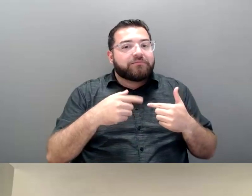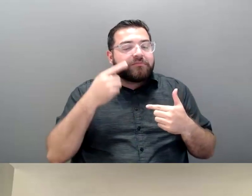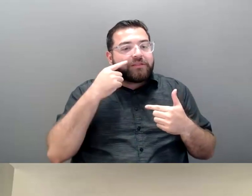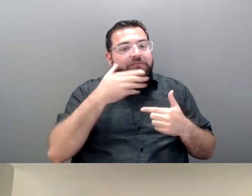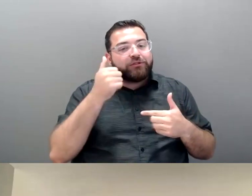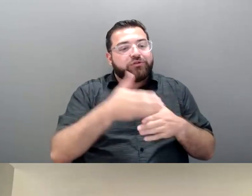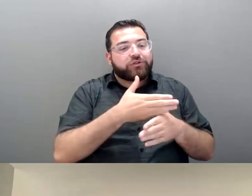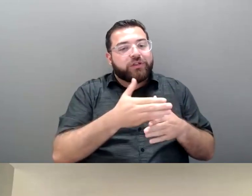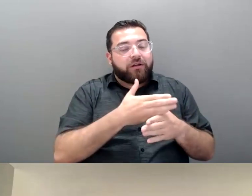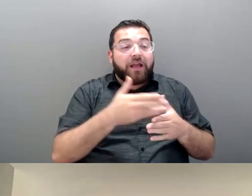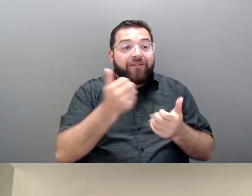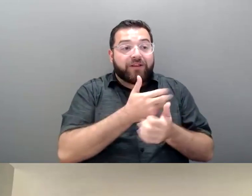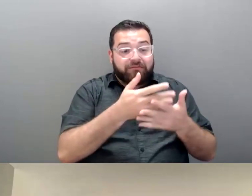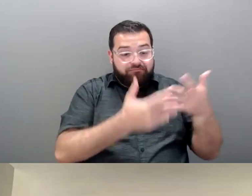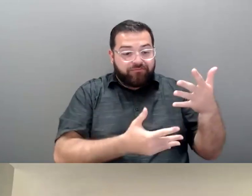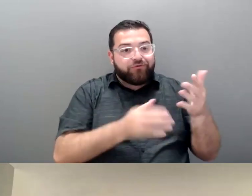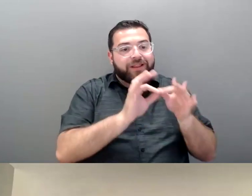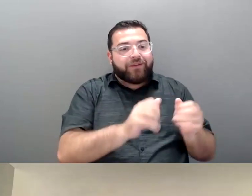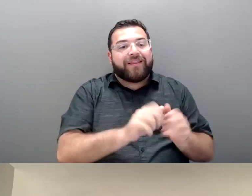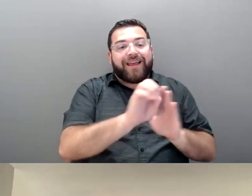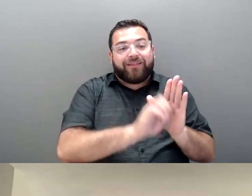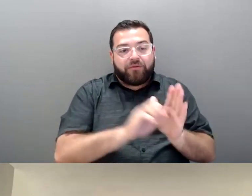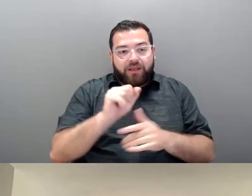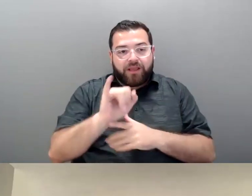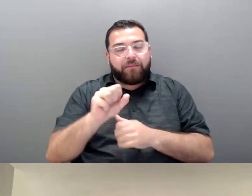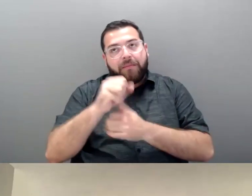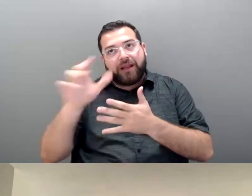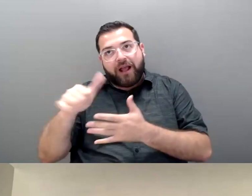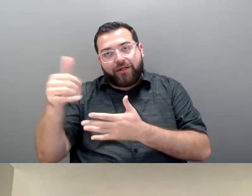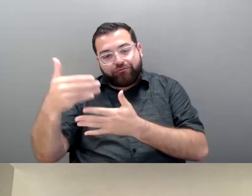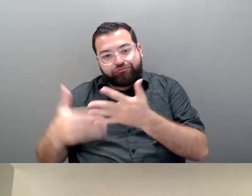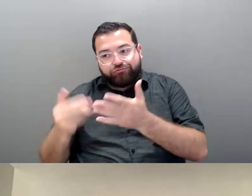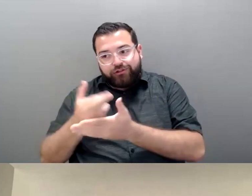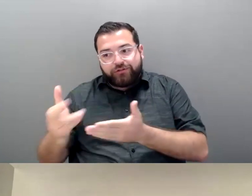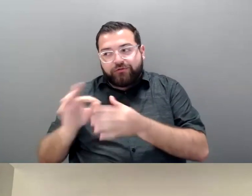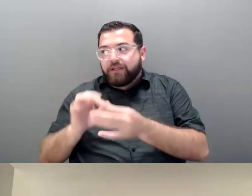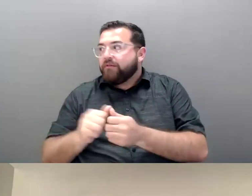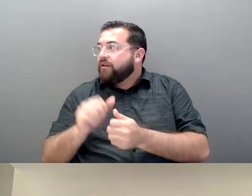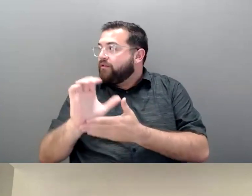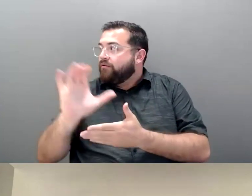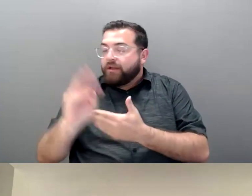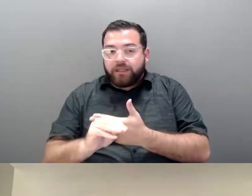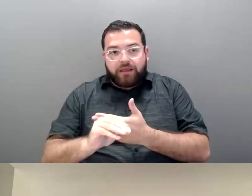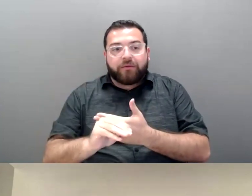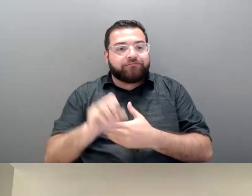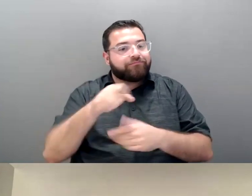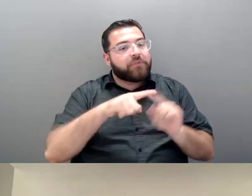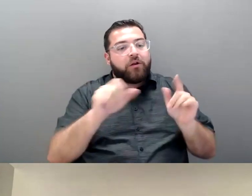are the ones that are related to ethical AI. There's a bunch of others that are related to curriculum stuff. And It all starts to blend though,